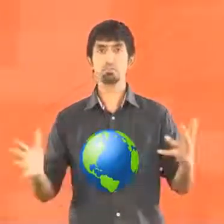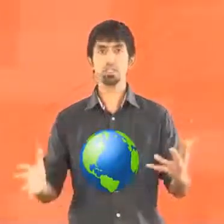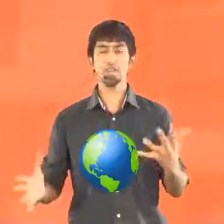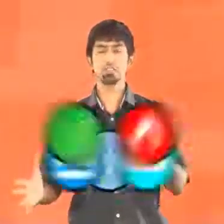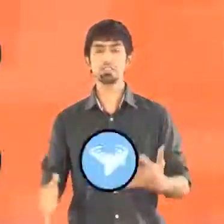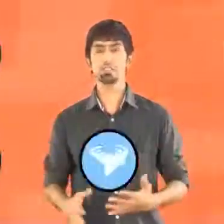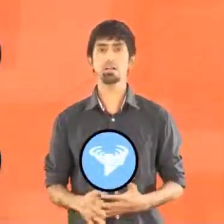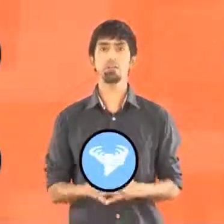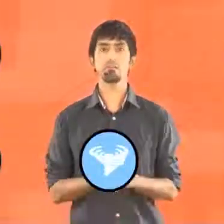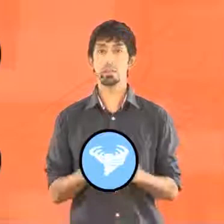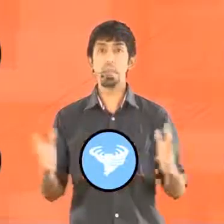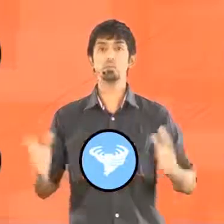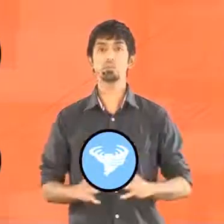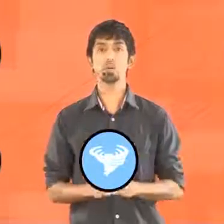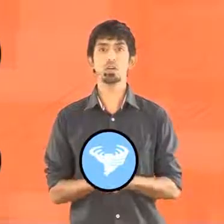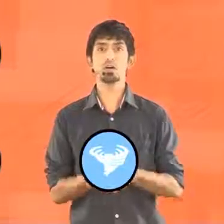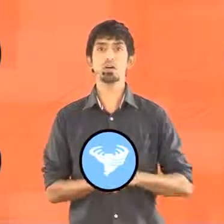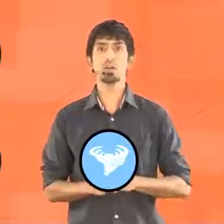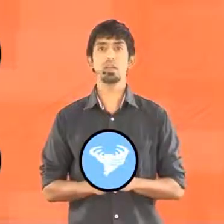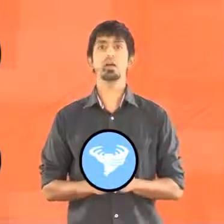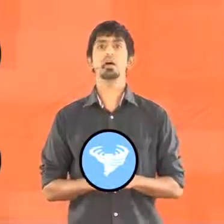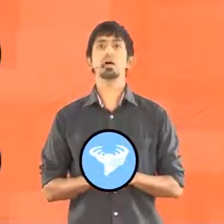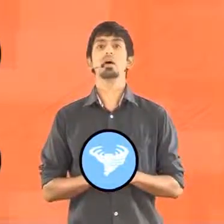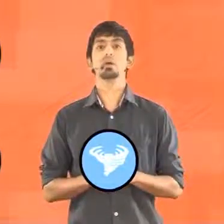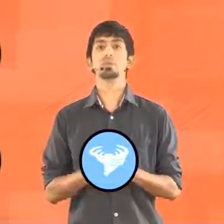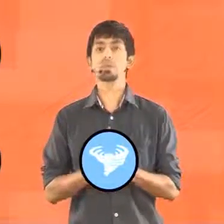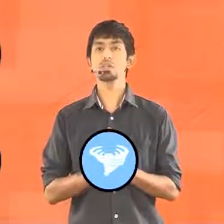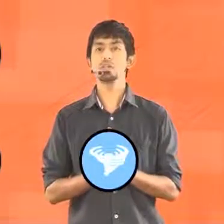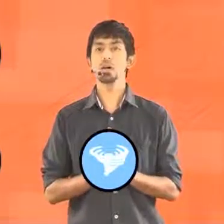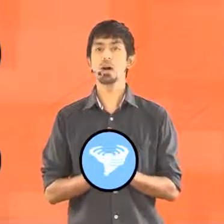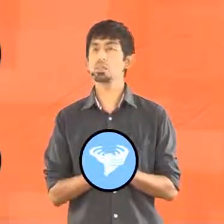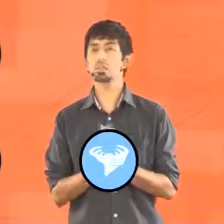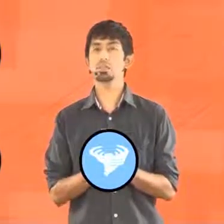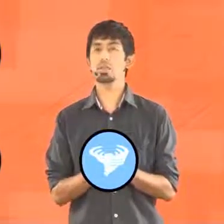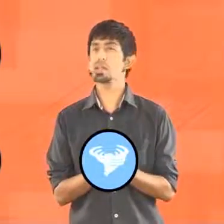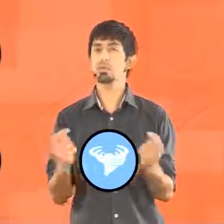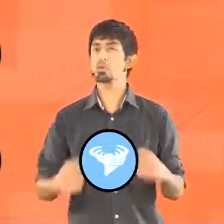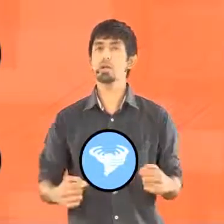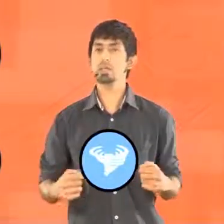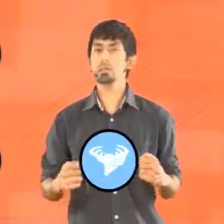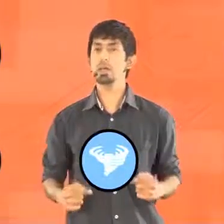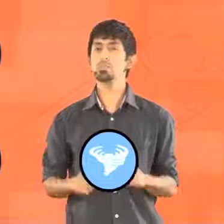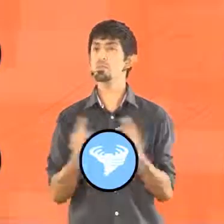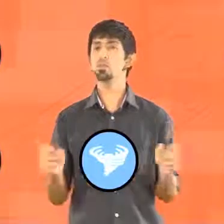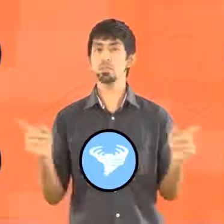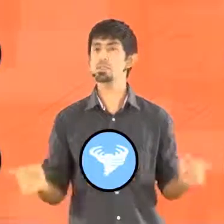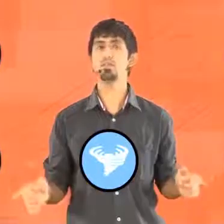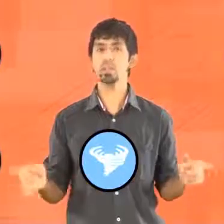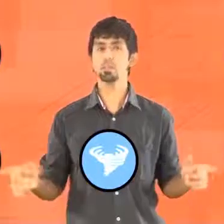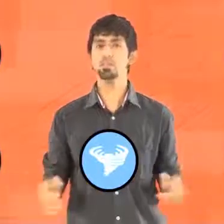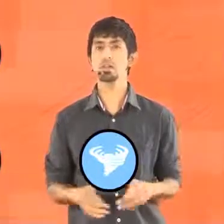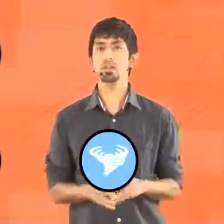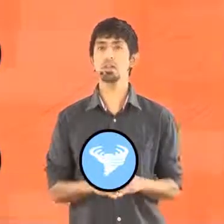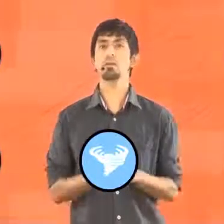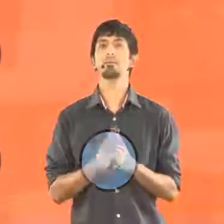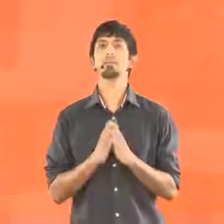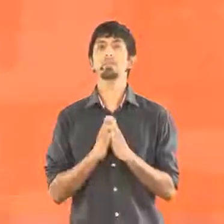five basic elements that make up this world. Right? Now the question is, are there things that are even more basic that make up those basic five